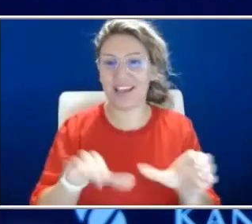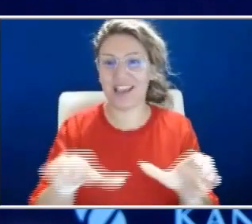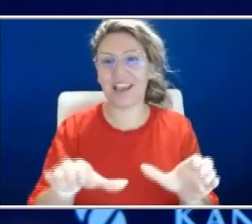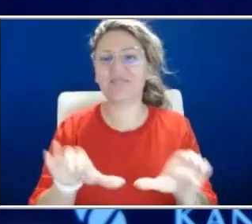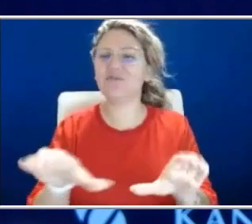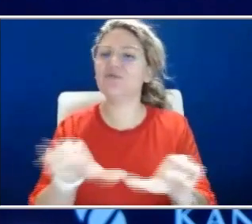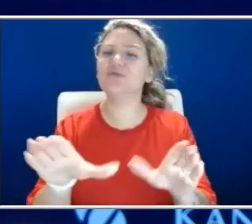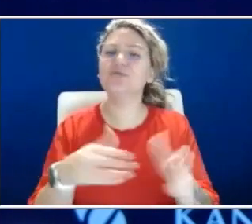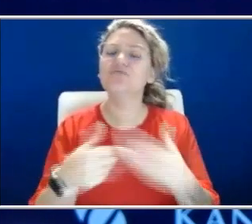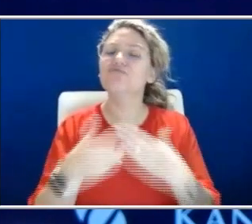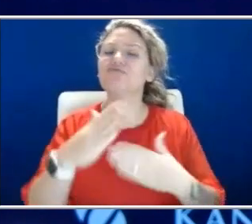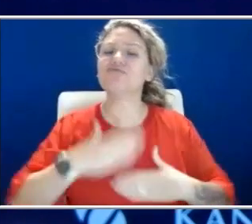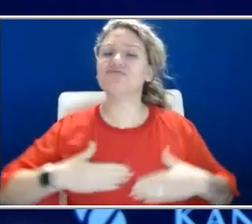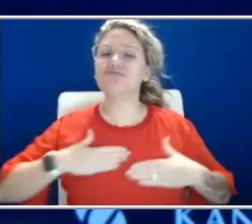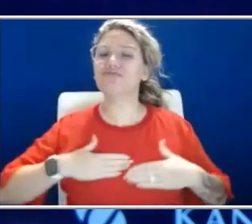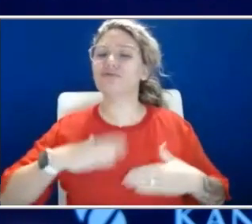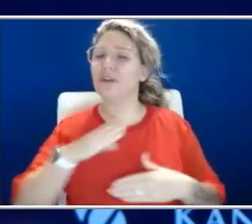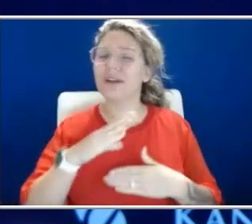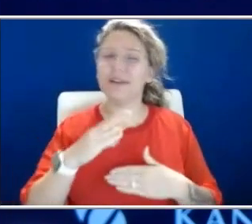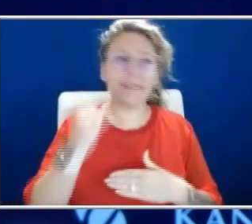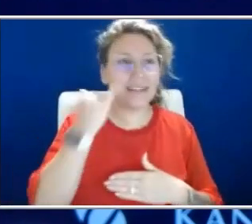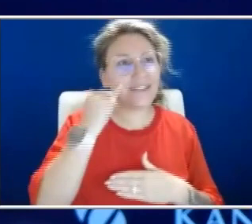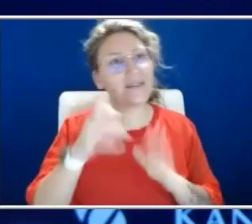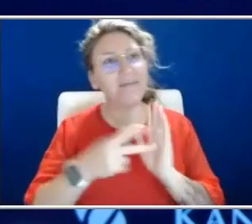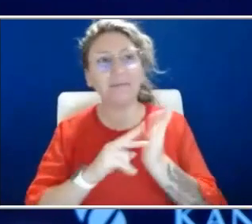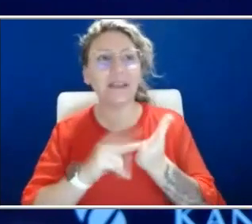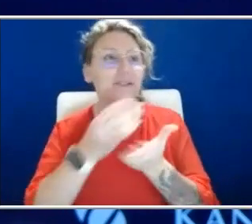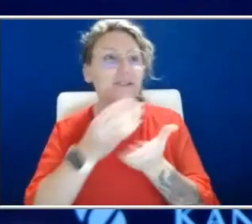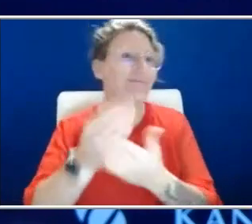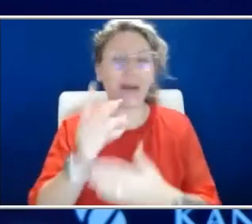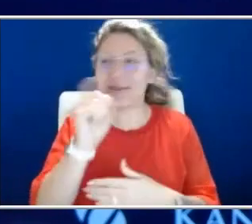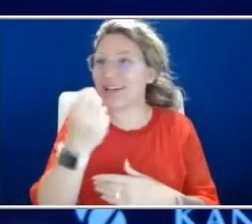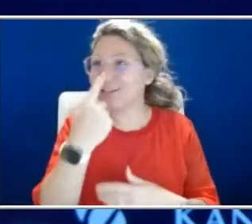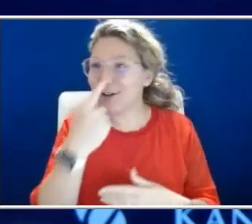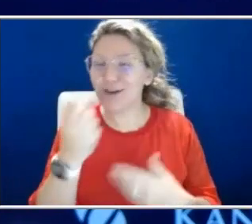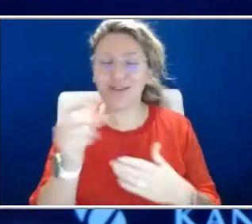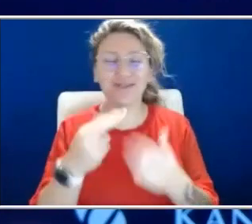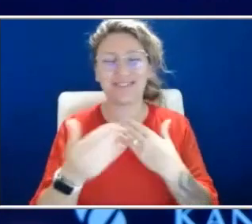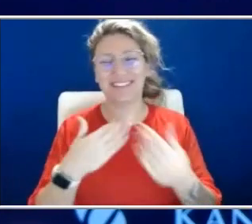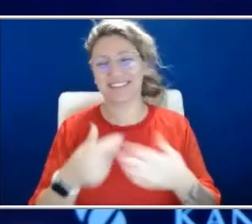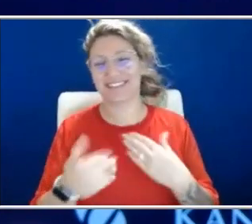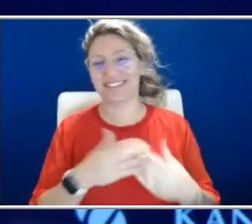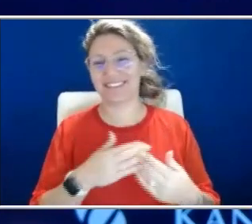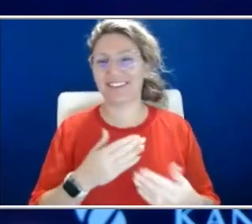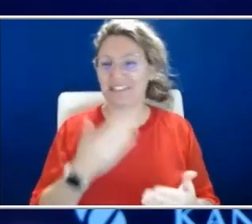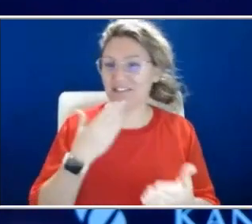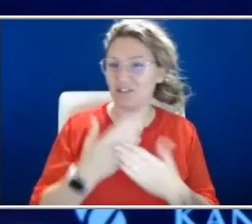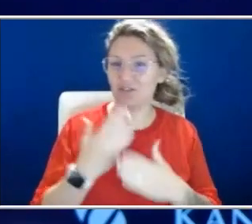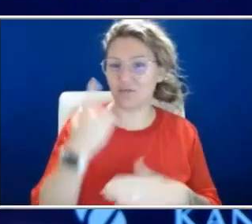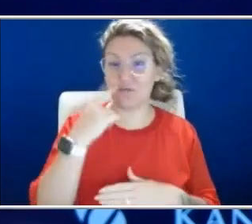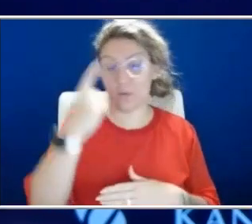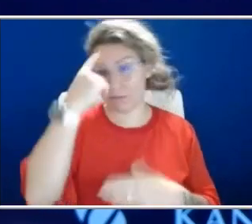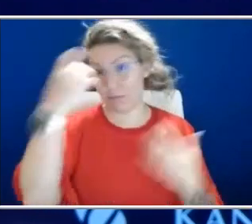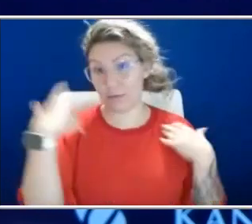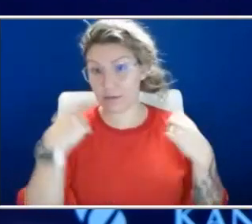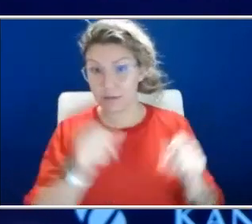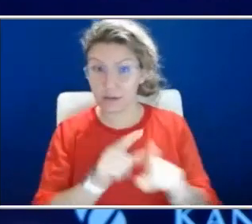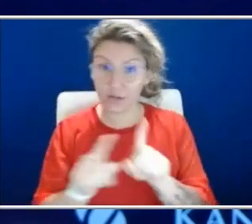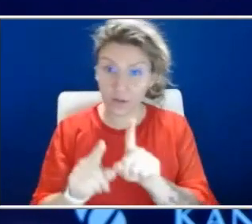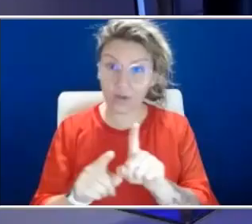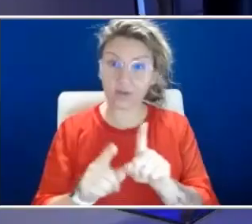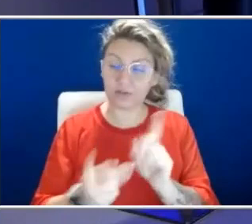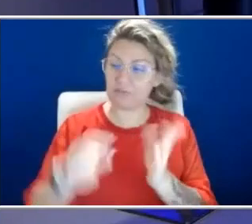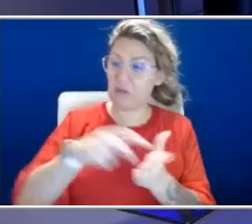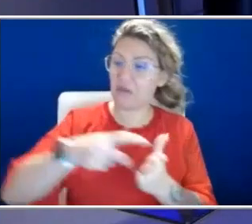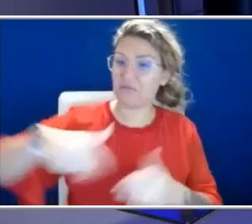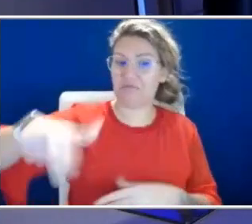that be Target or whatever that may be. And it's just good for your mental health as well to be up and about. It's